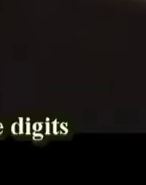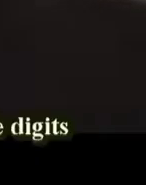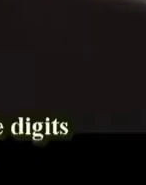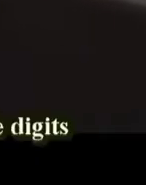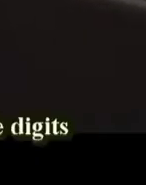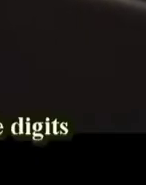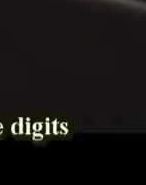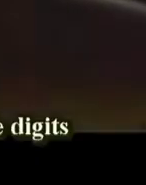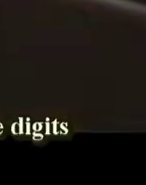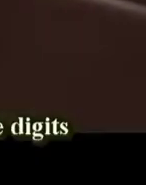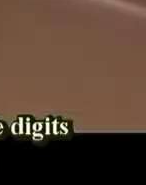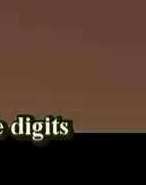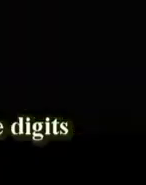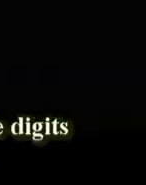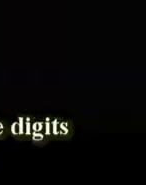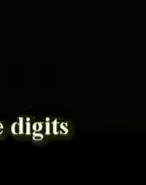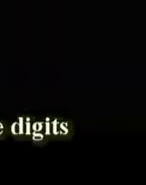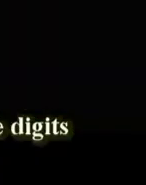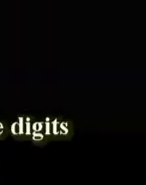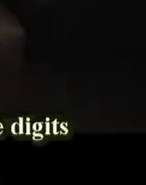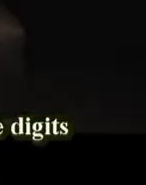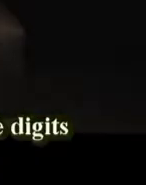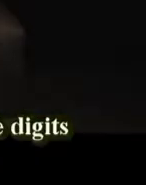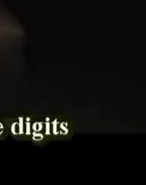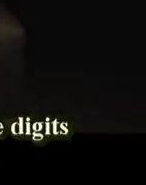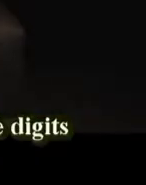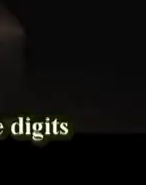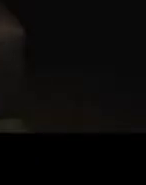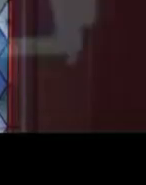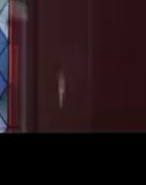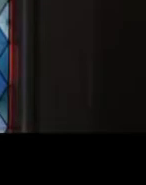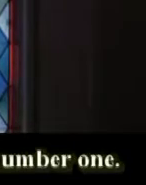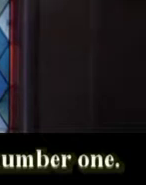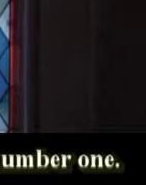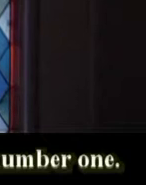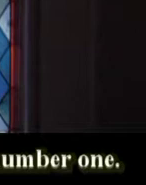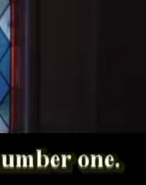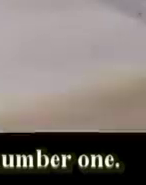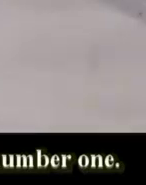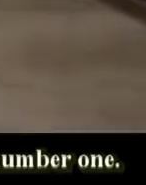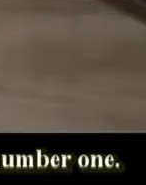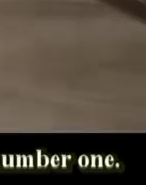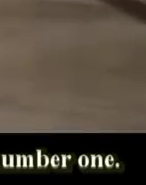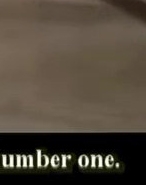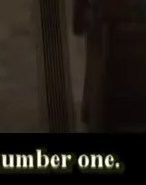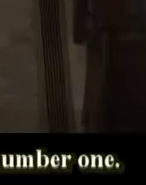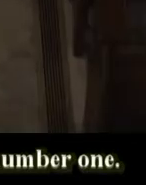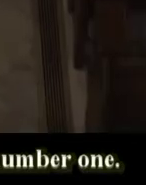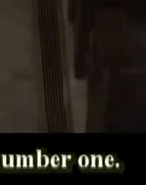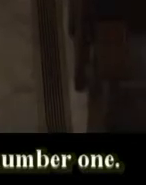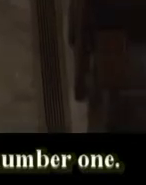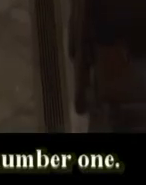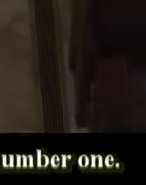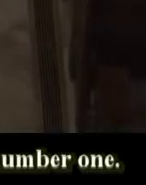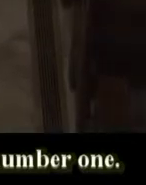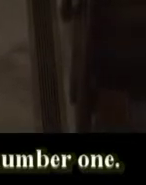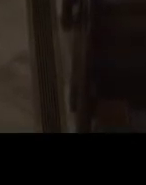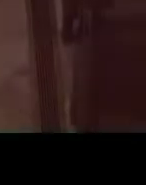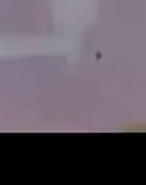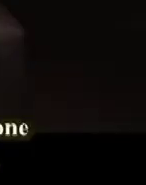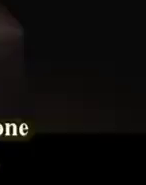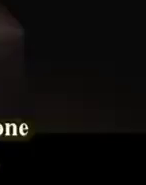are the big ones. But it's the single digits that make the difference. The Bible says that heaven rejoices with the number